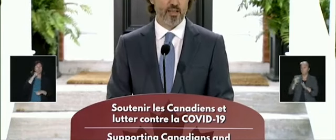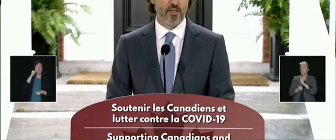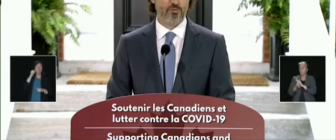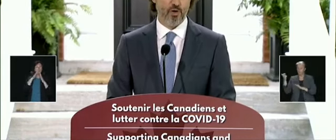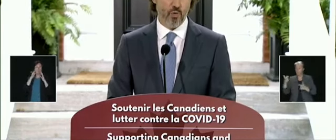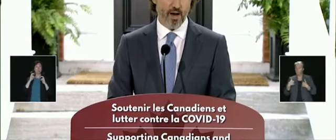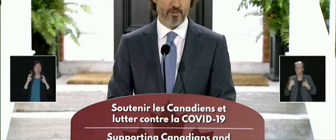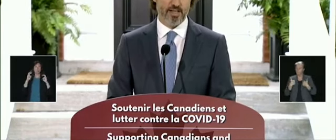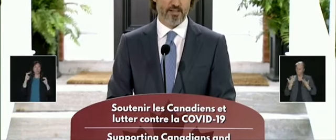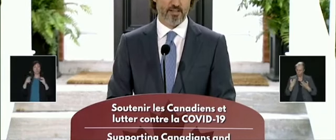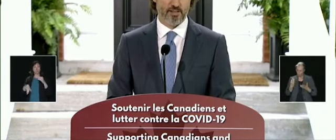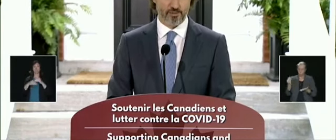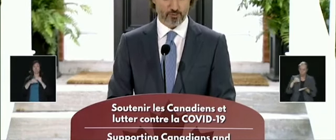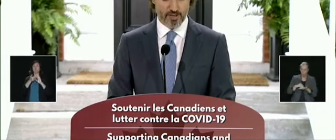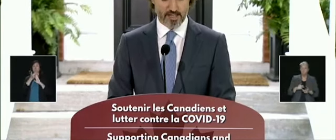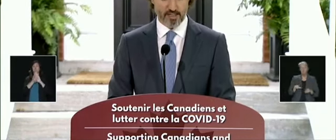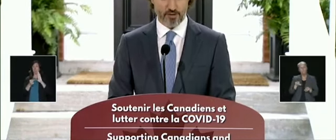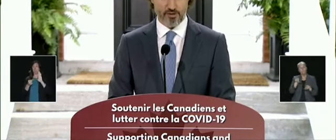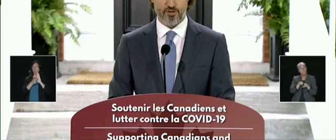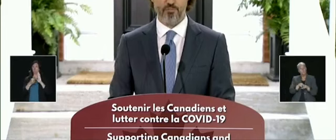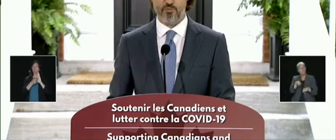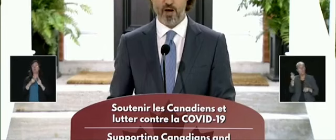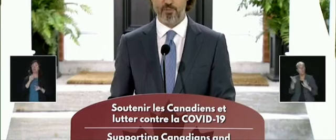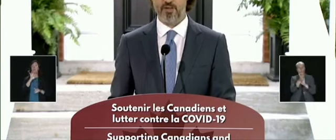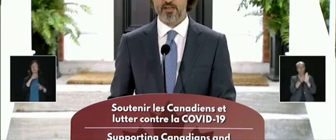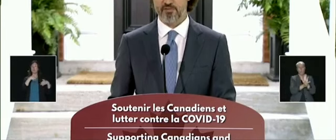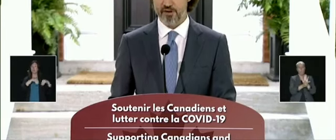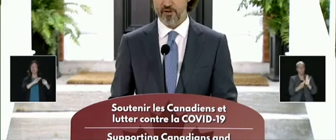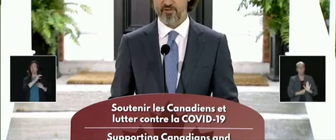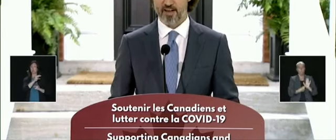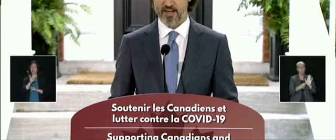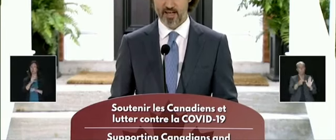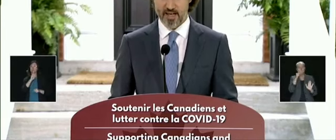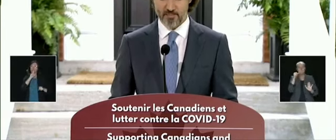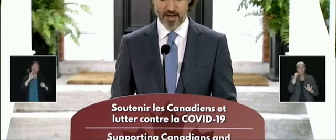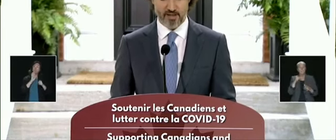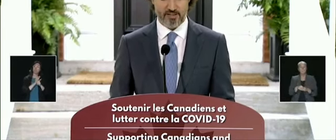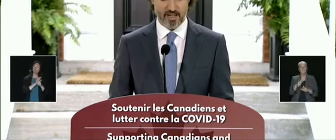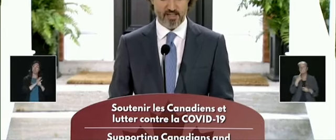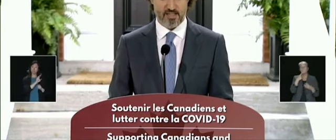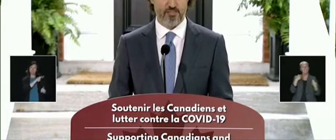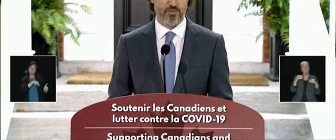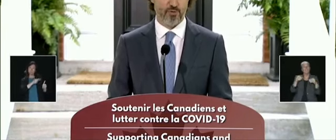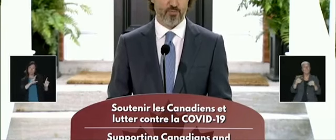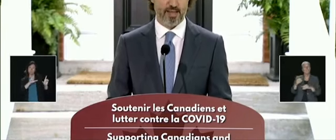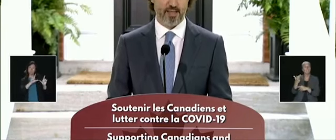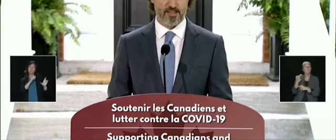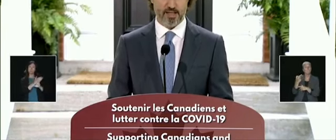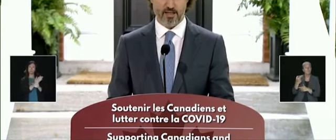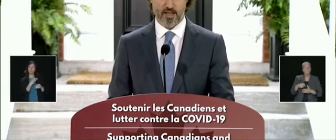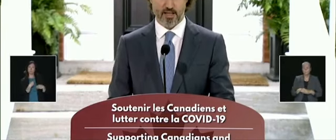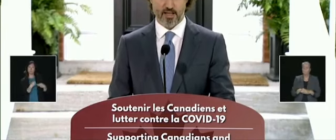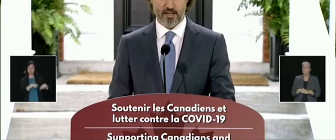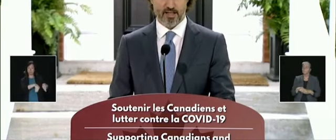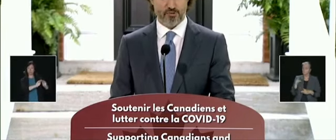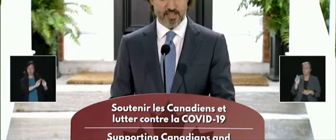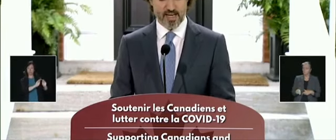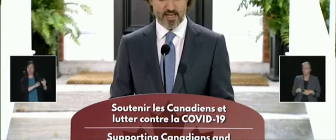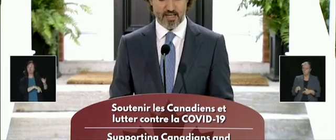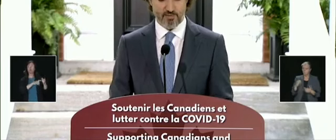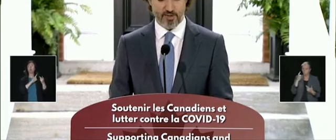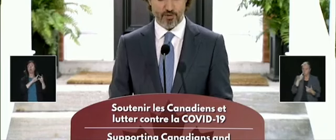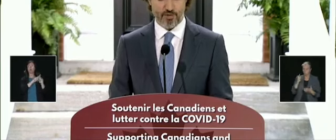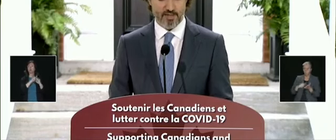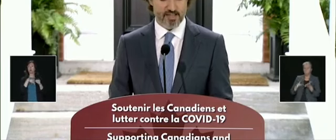a legal requirement for retailers to properly verify a buyer's license before making a sale, and to